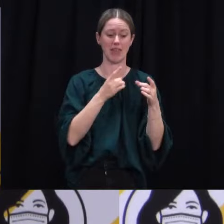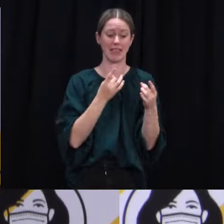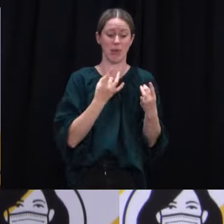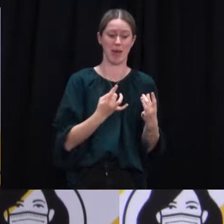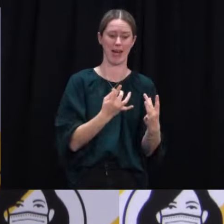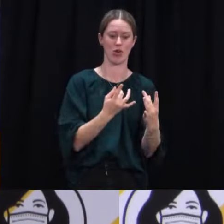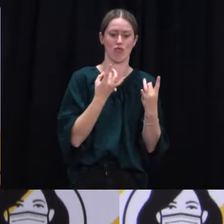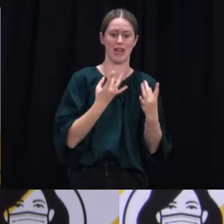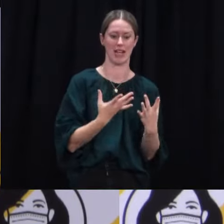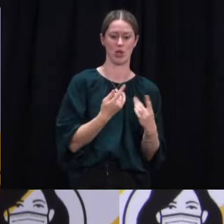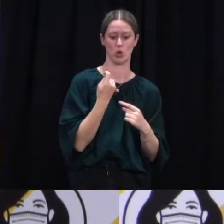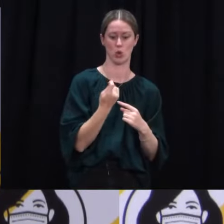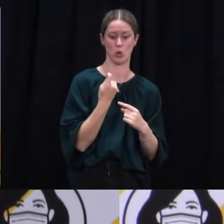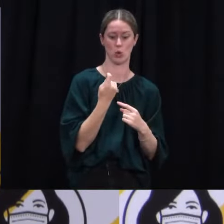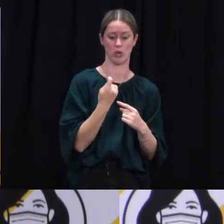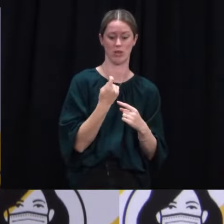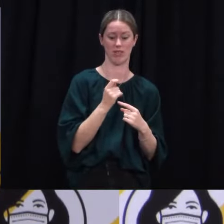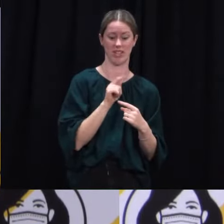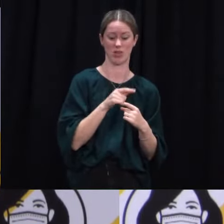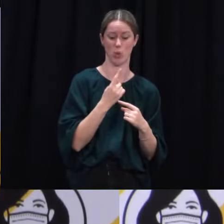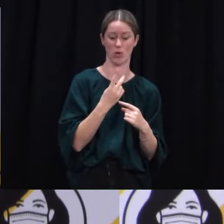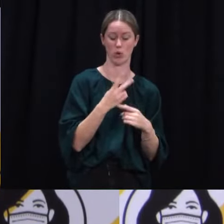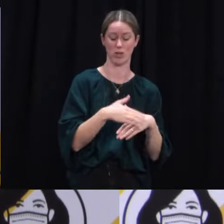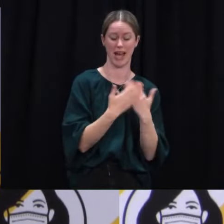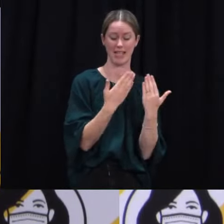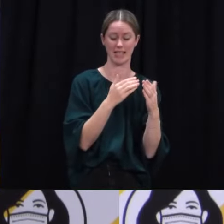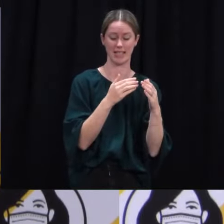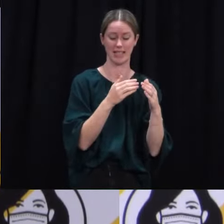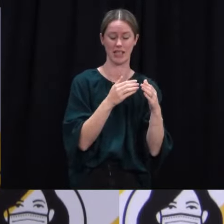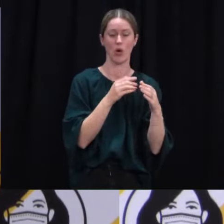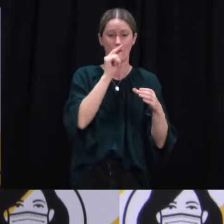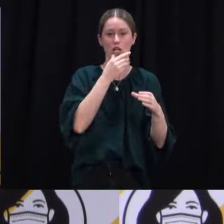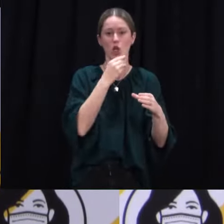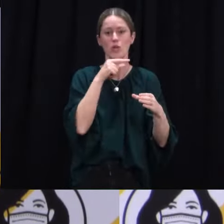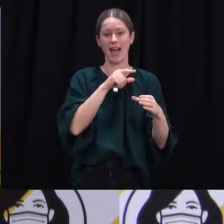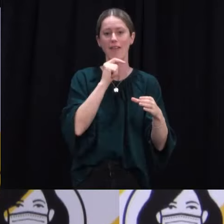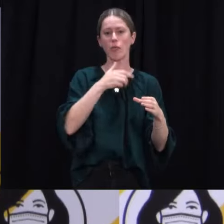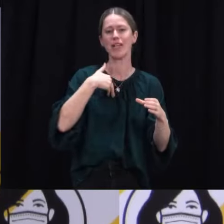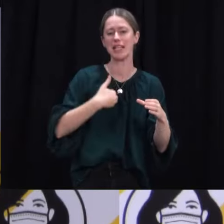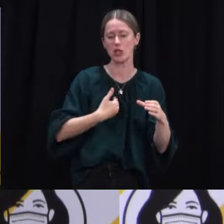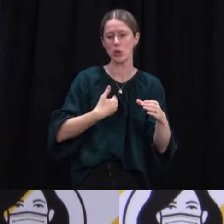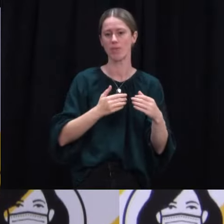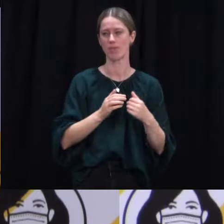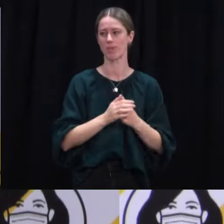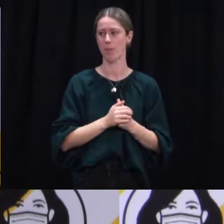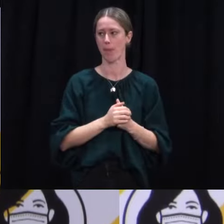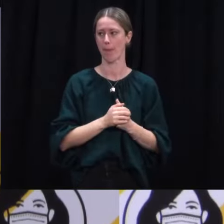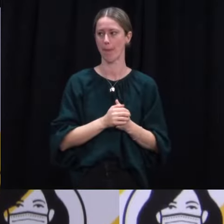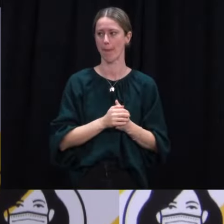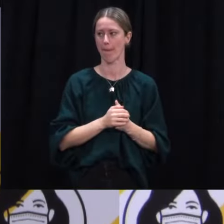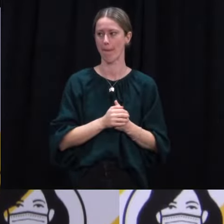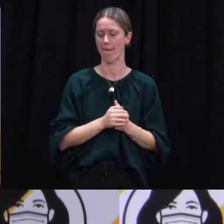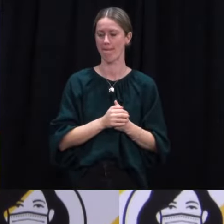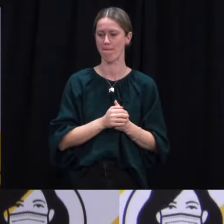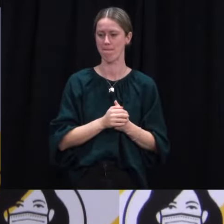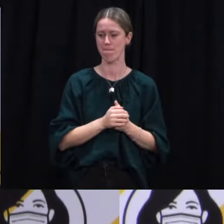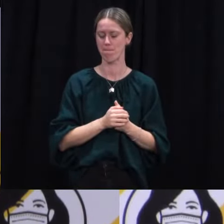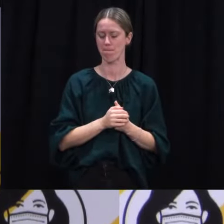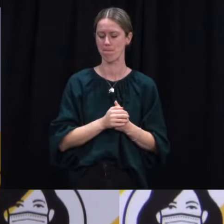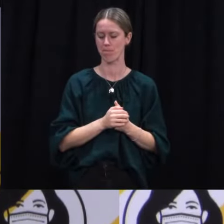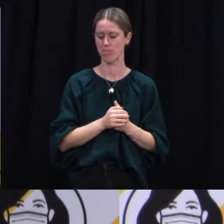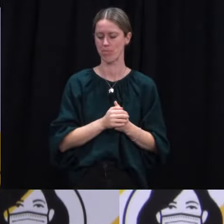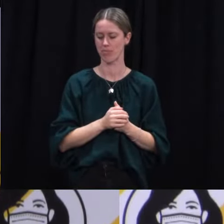that we can activate that within the next day or two in the event that we need to. Just remember that there is not a direct